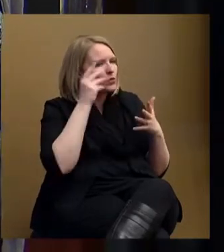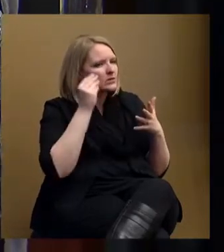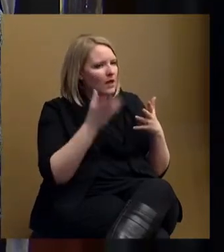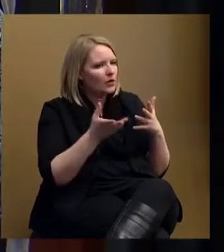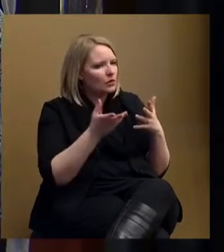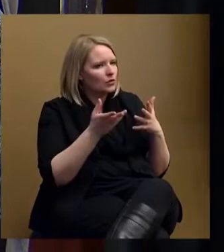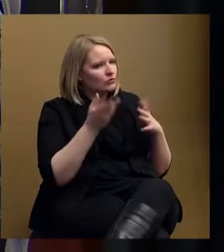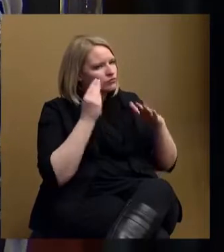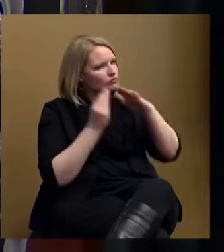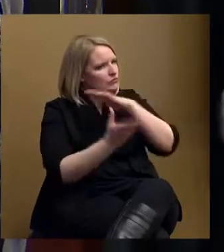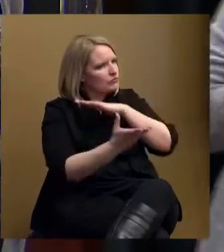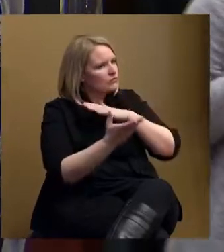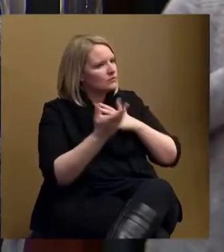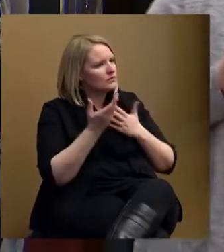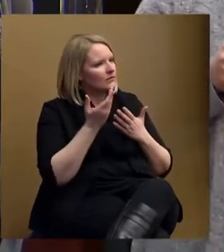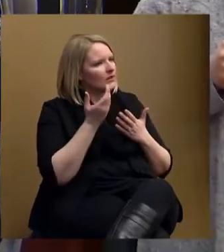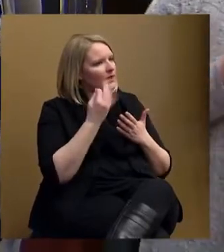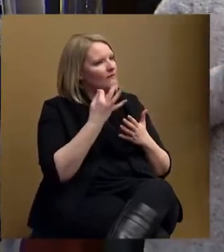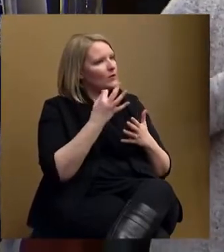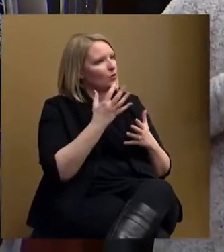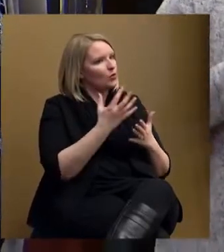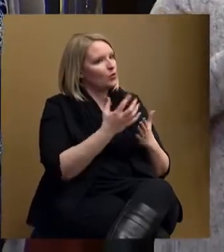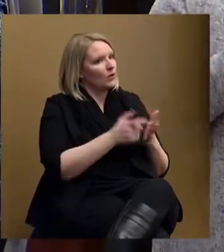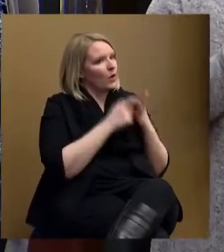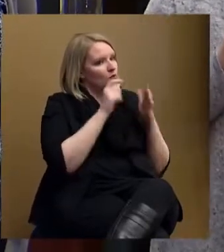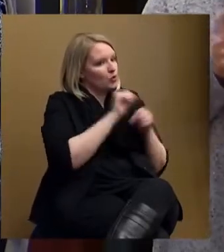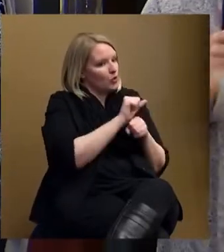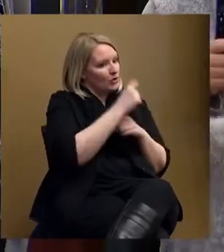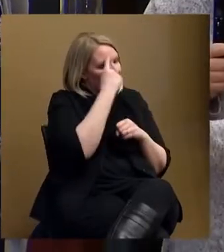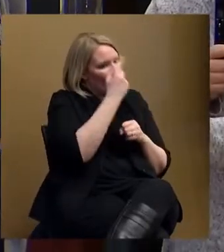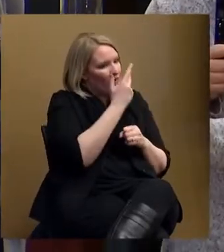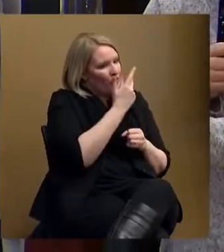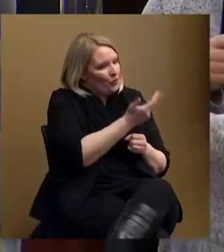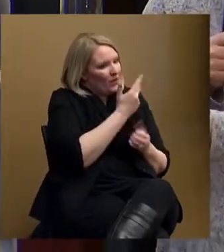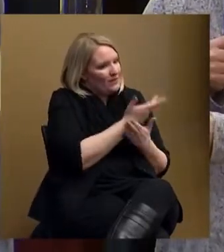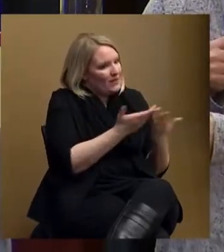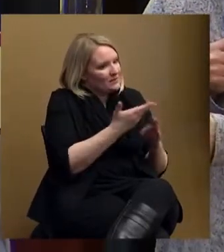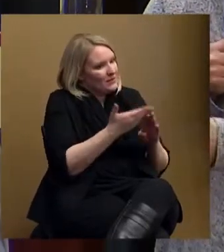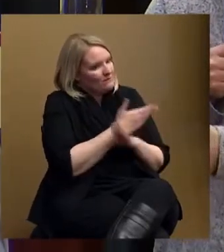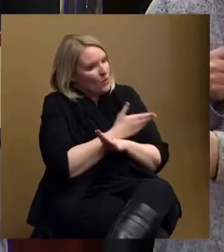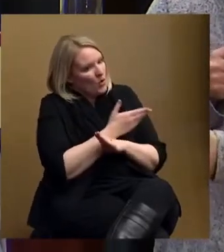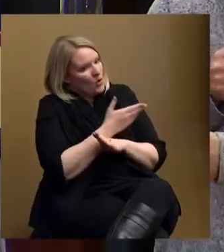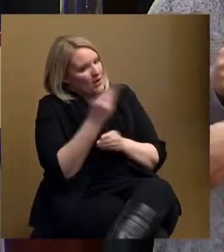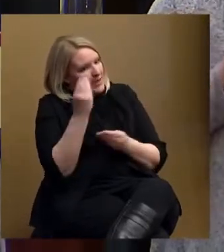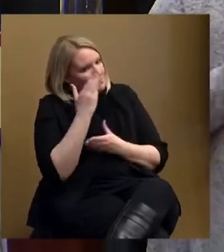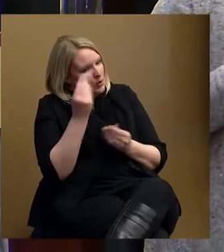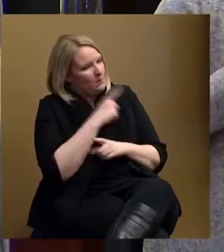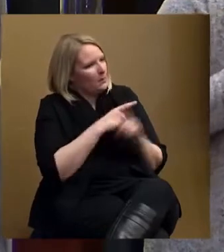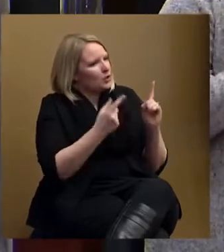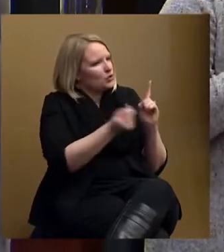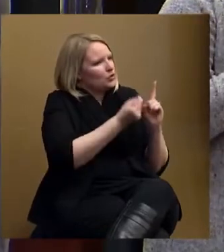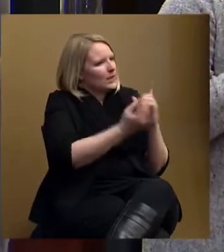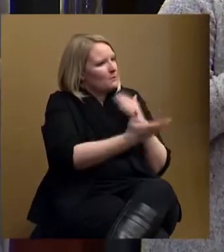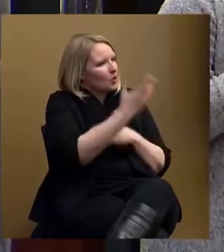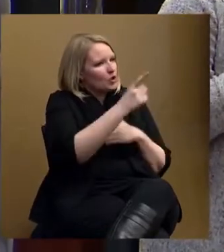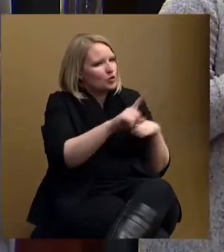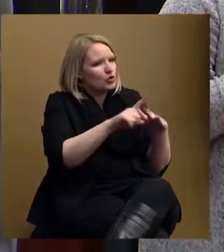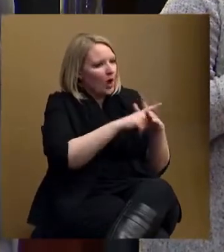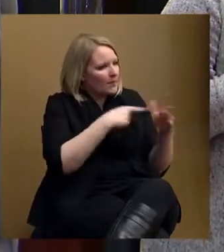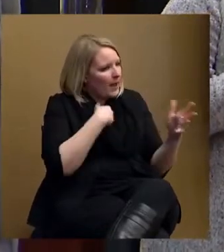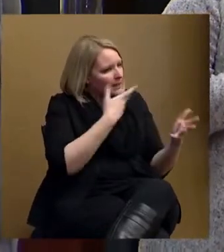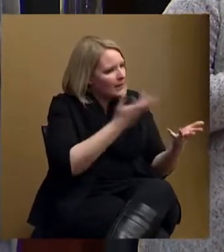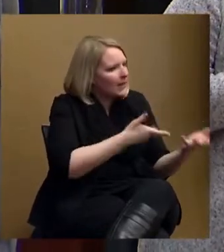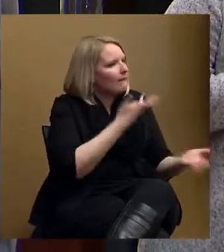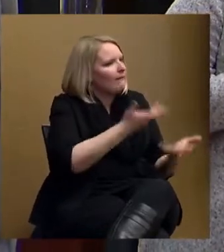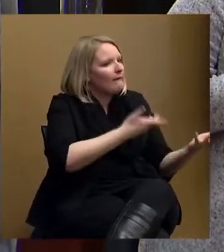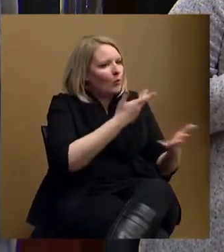it used to work to do 3 things, 3 activities before input, and then on Tuesday morning you get in there and you can't even make it